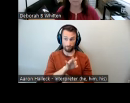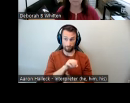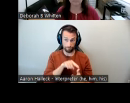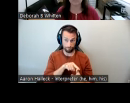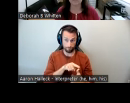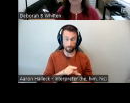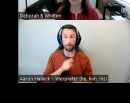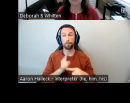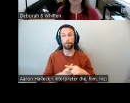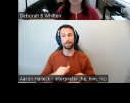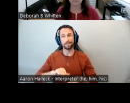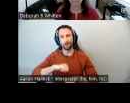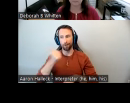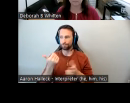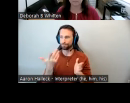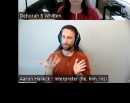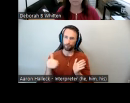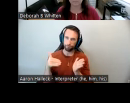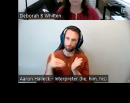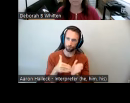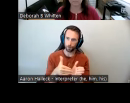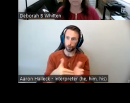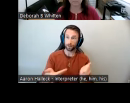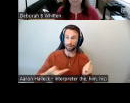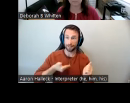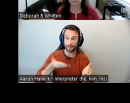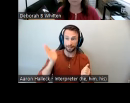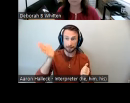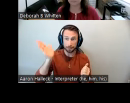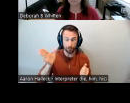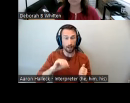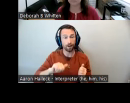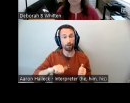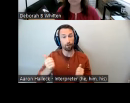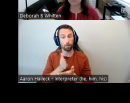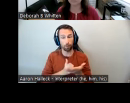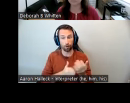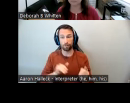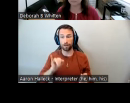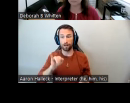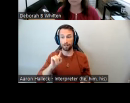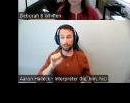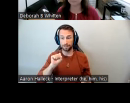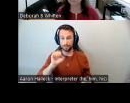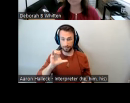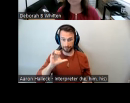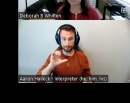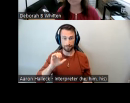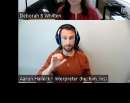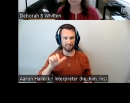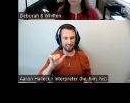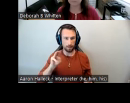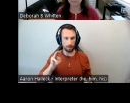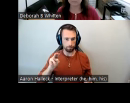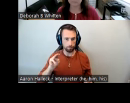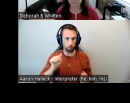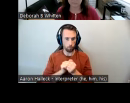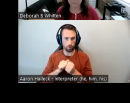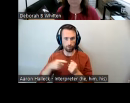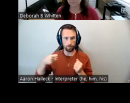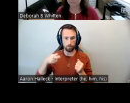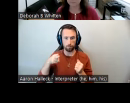frequent guest speaker and a popular guest of the ITSM CG, Leanne McGovern, with Purdue University. If